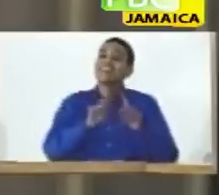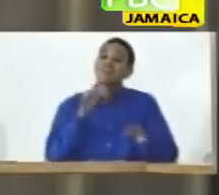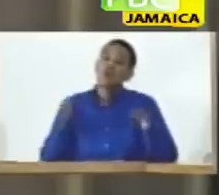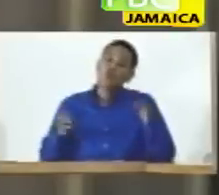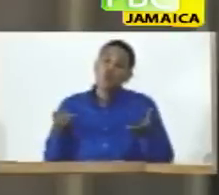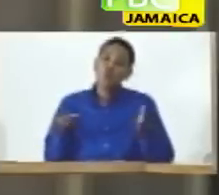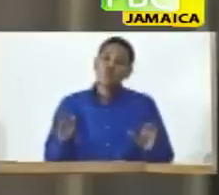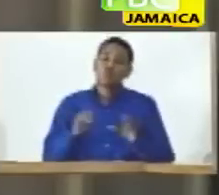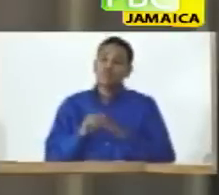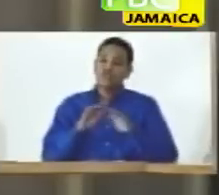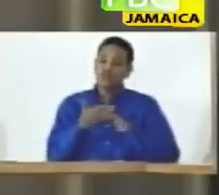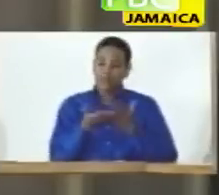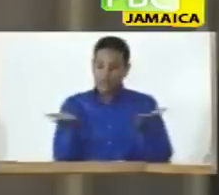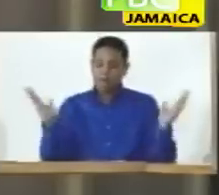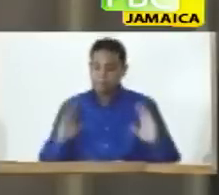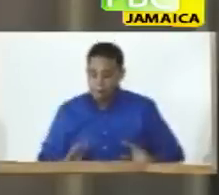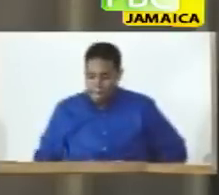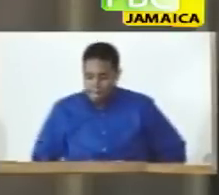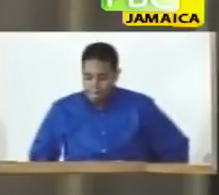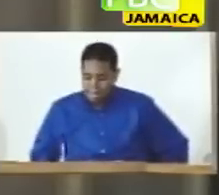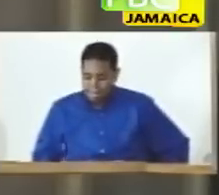across the island.